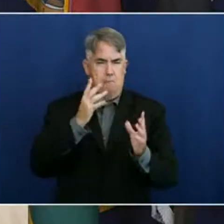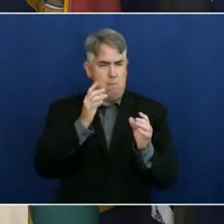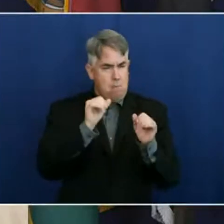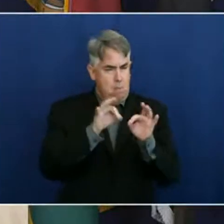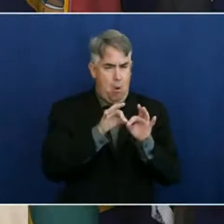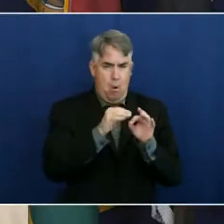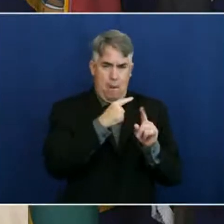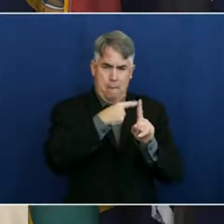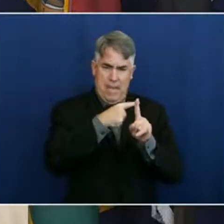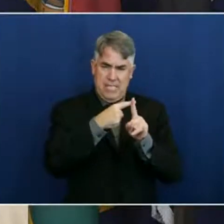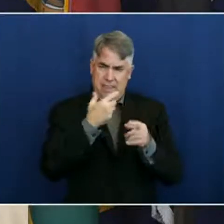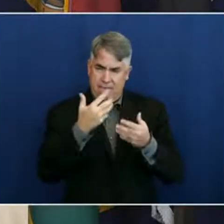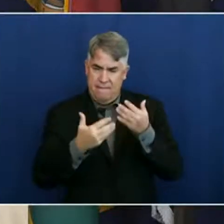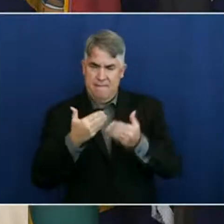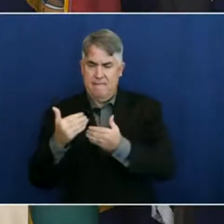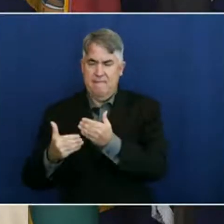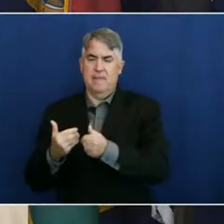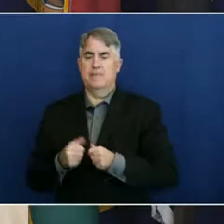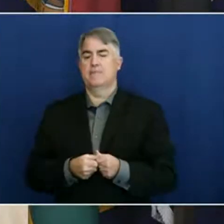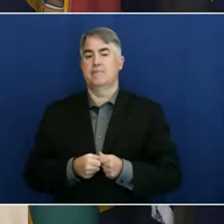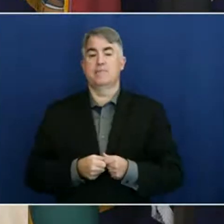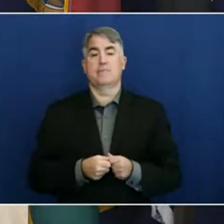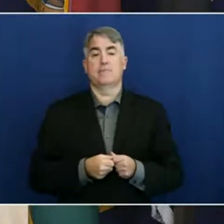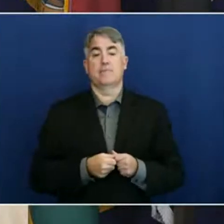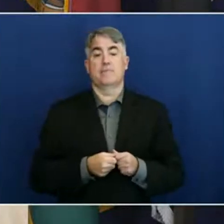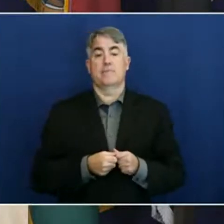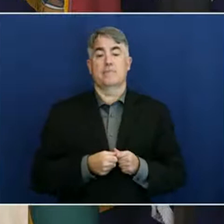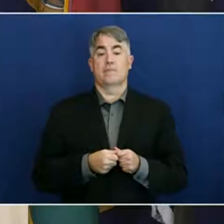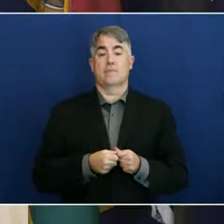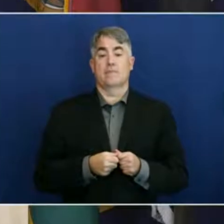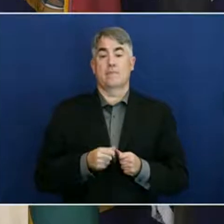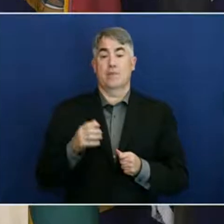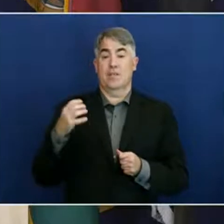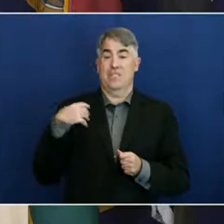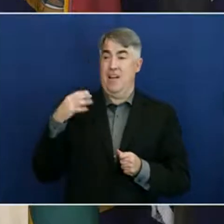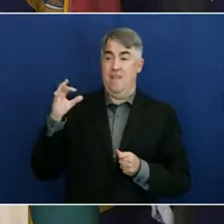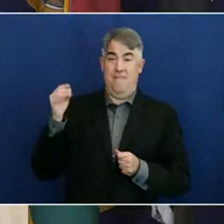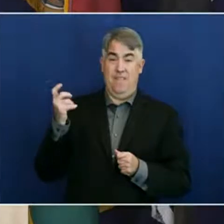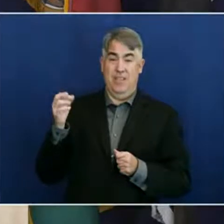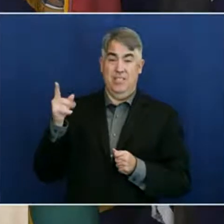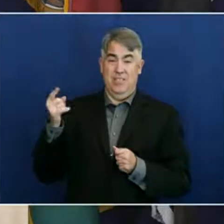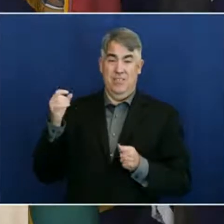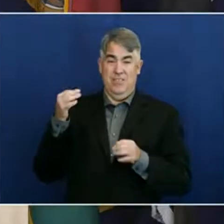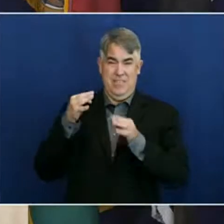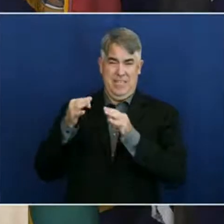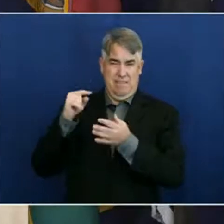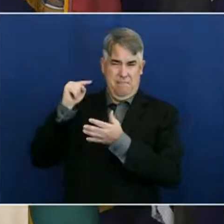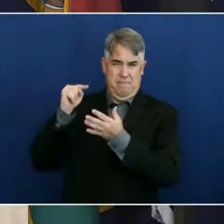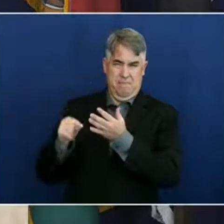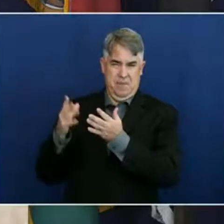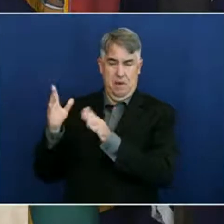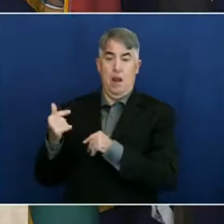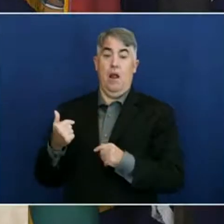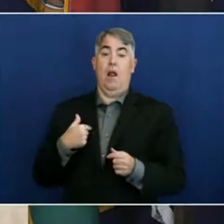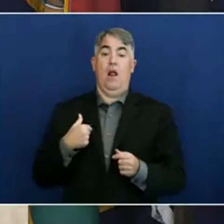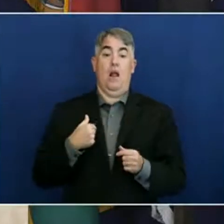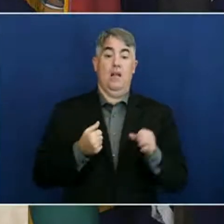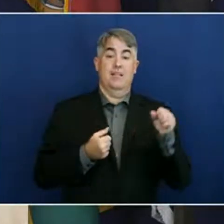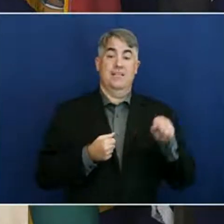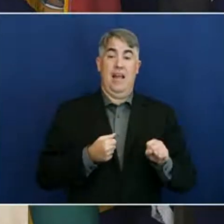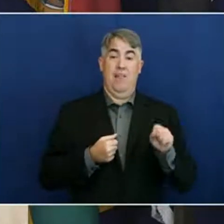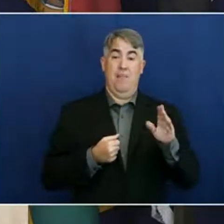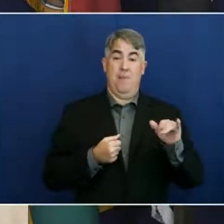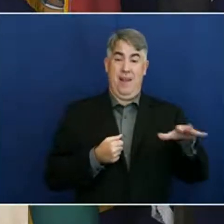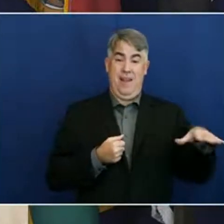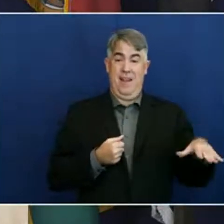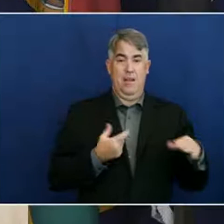Fletcher has shared some of them, but I want to make sure we emphasize that the South region still has the highest percentage of vaccinated rates.